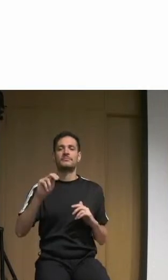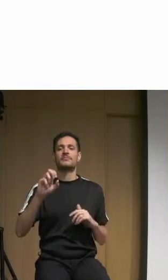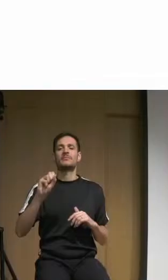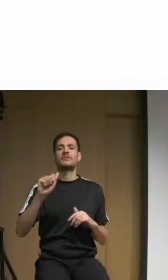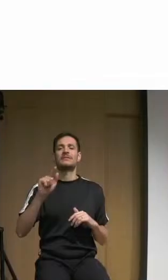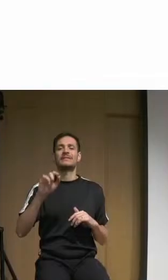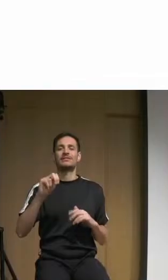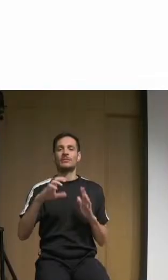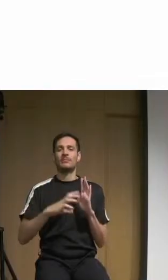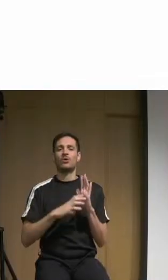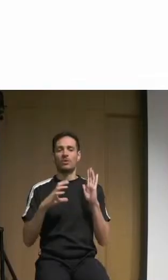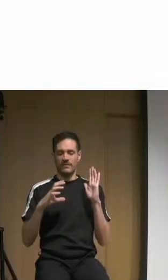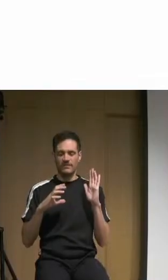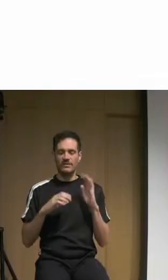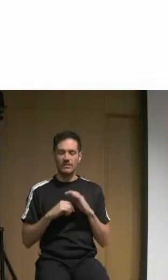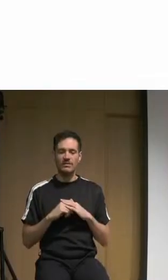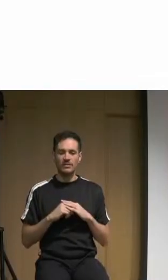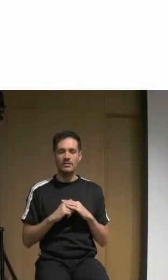work.